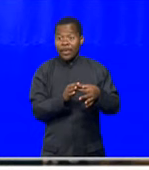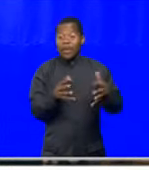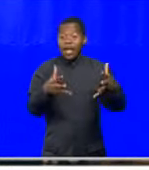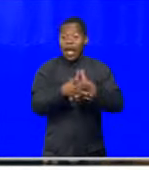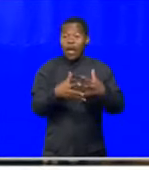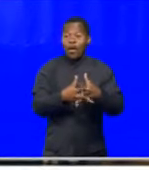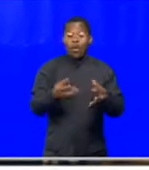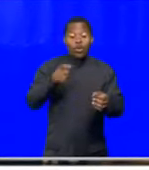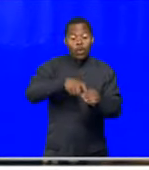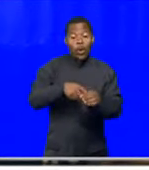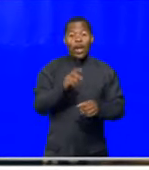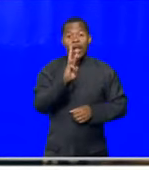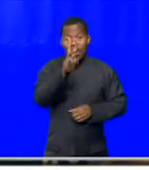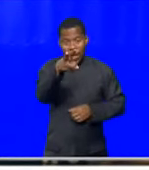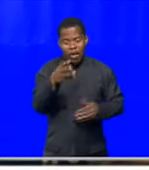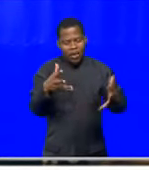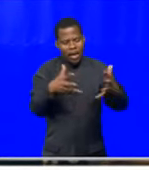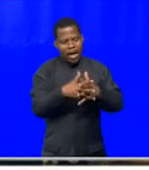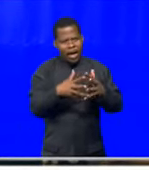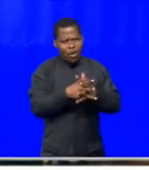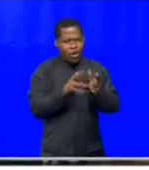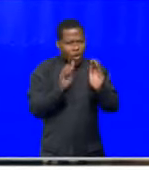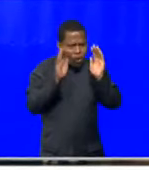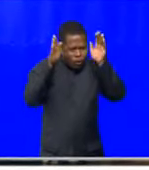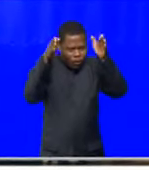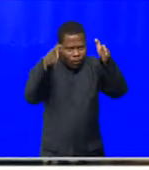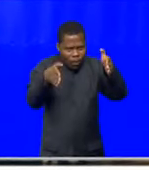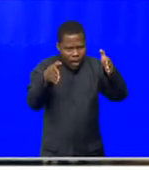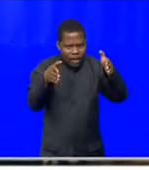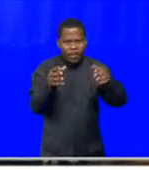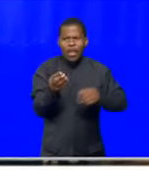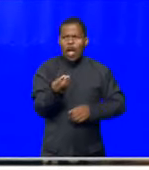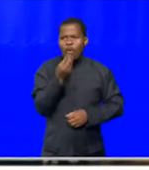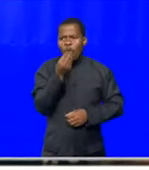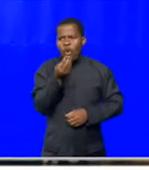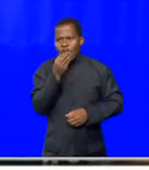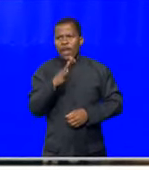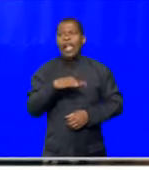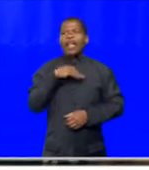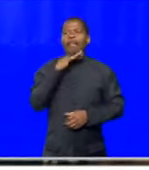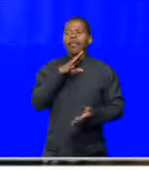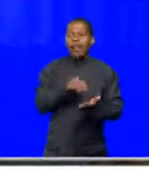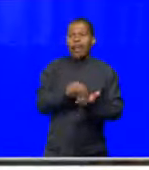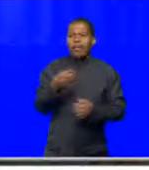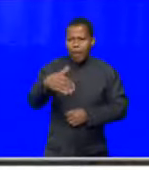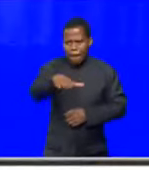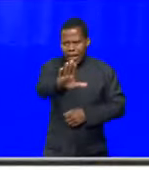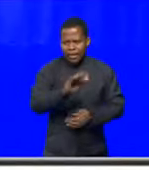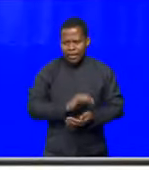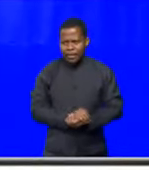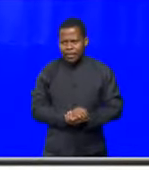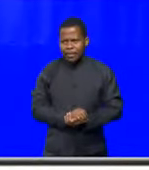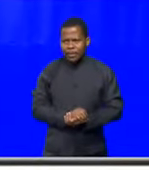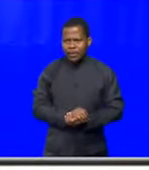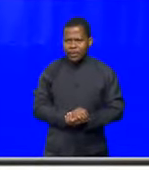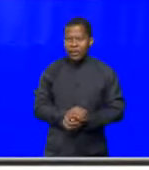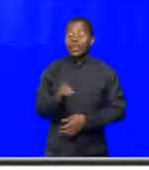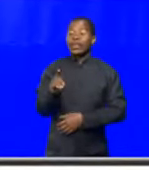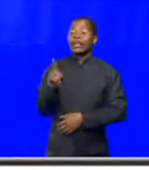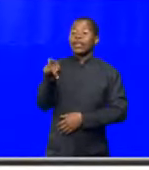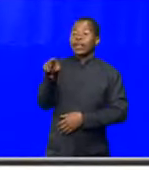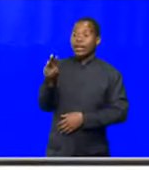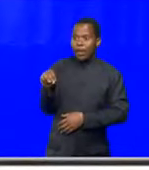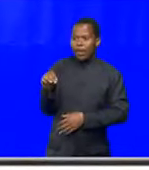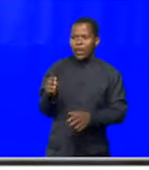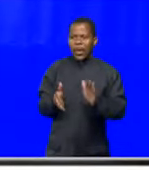to report progress on the 2021 food systems resolutions. The Deputy Prime Minister Themba Masuku